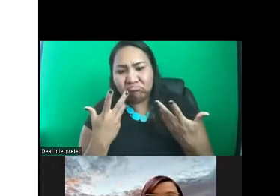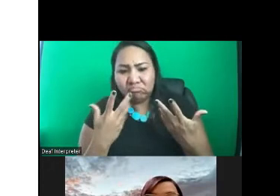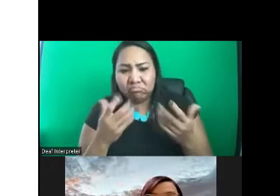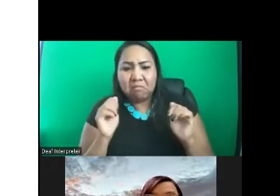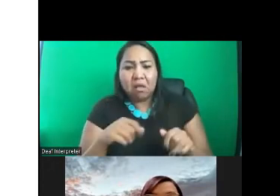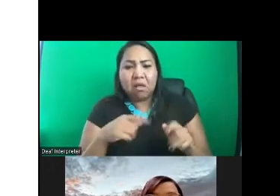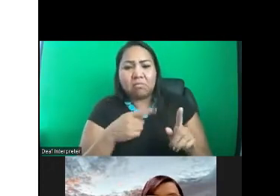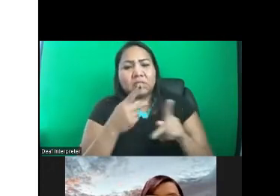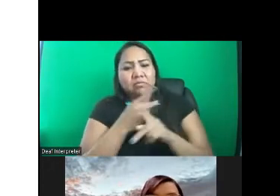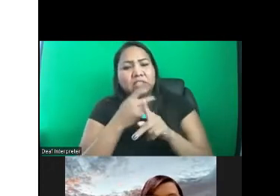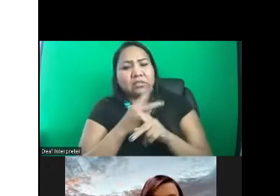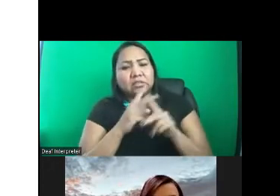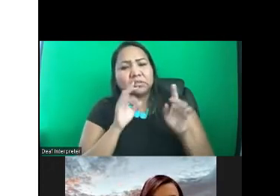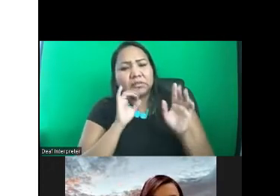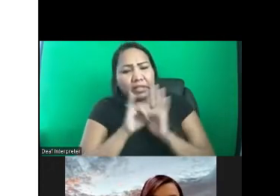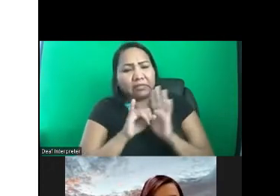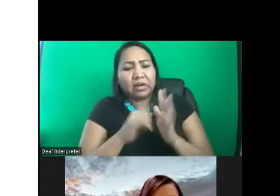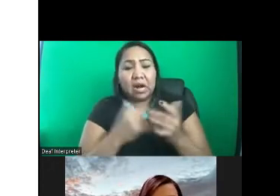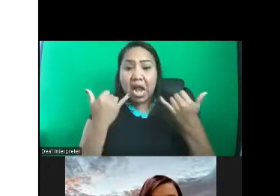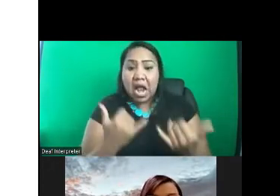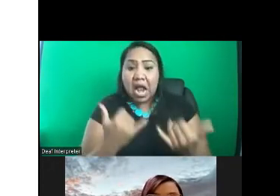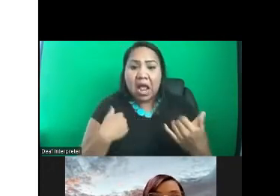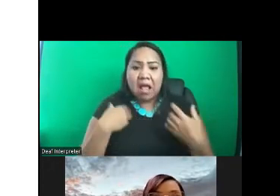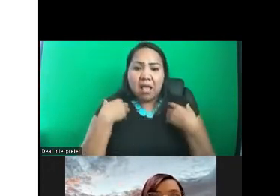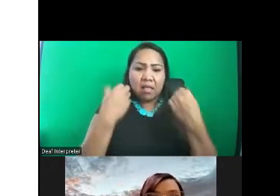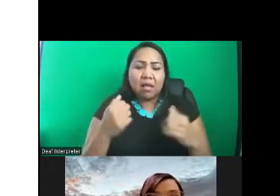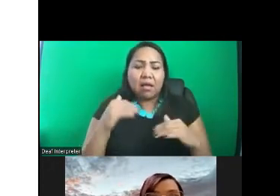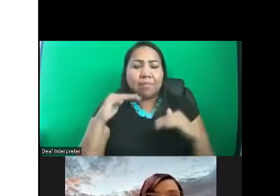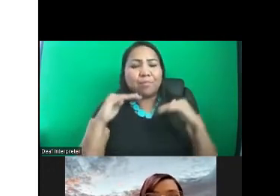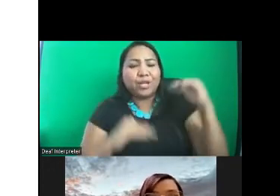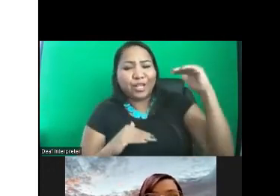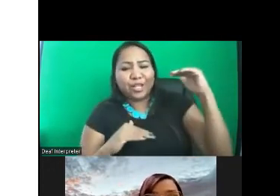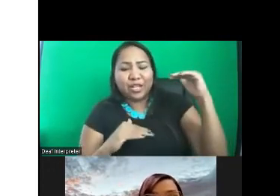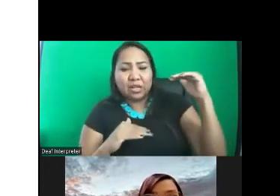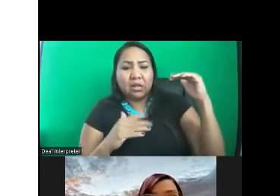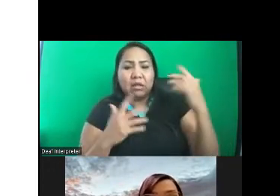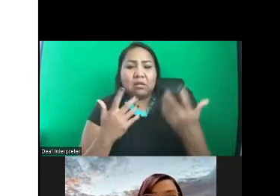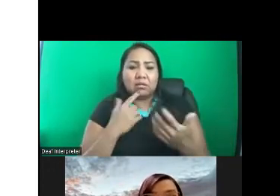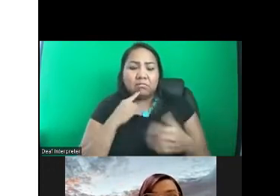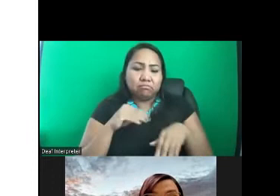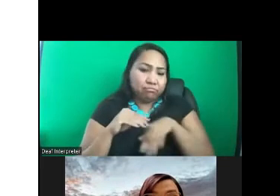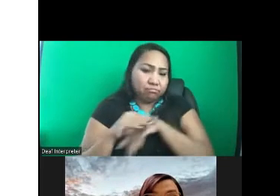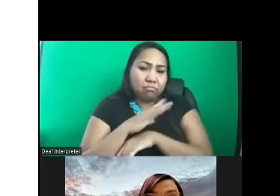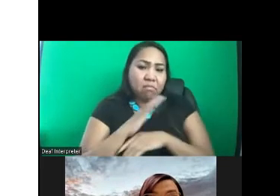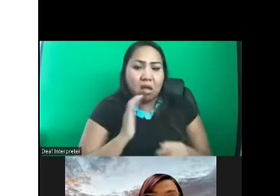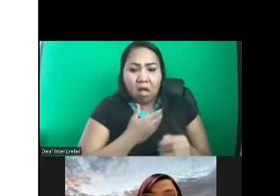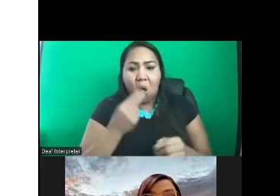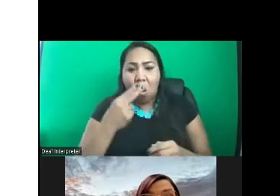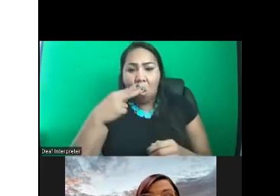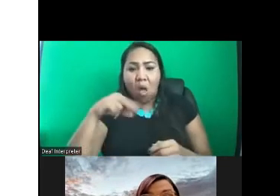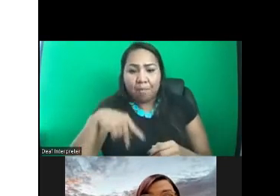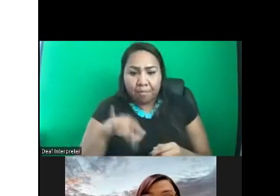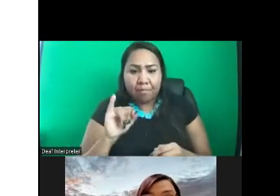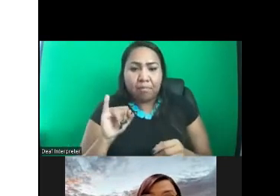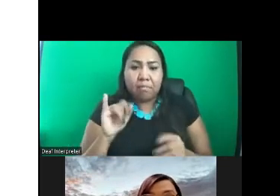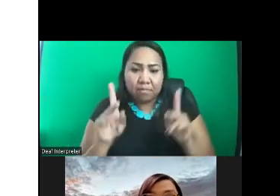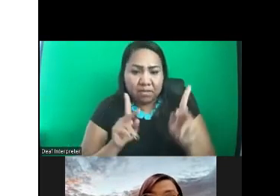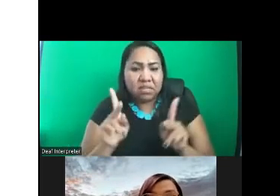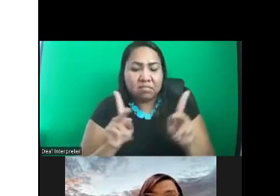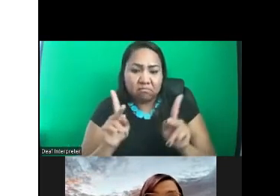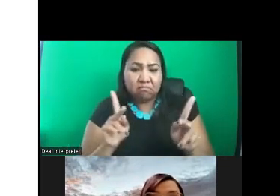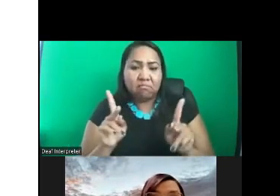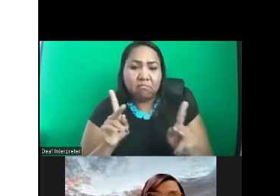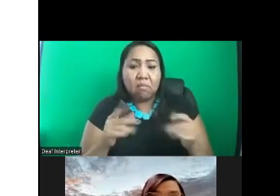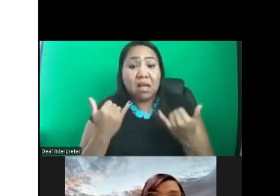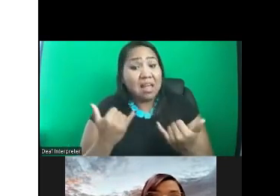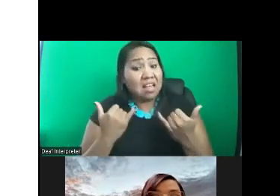a current health disparity that is affecting our Hopi and Tewa population. So this year, for example, we chose